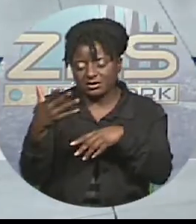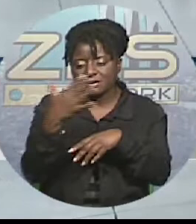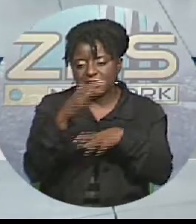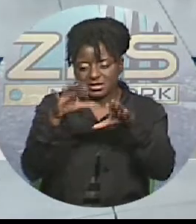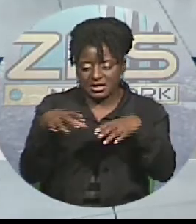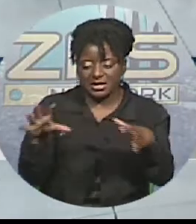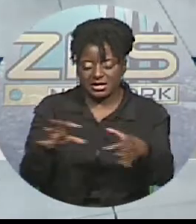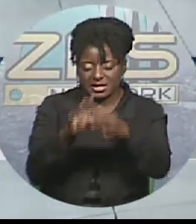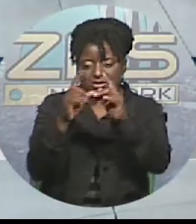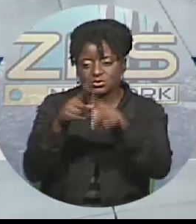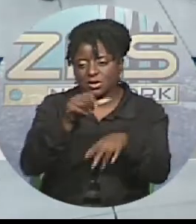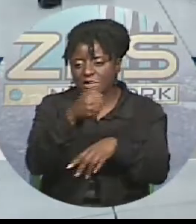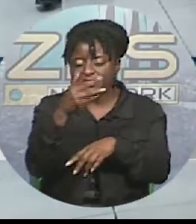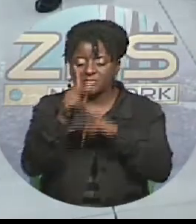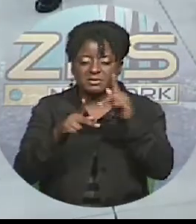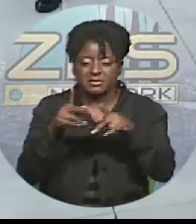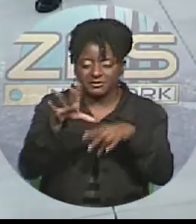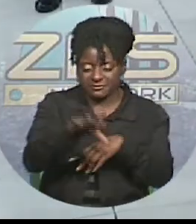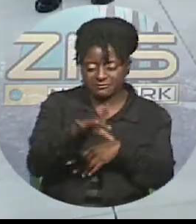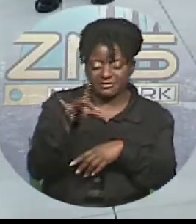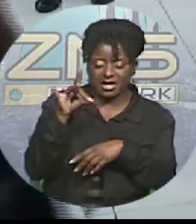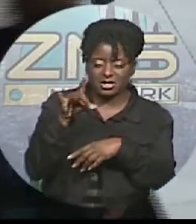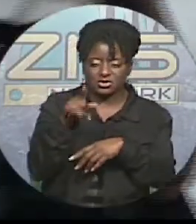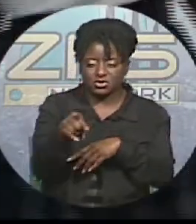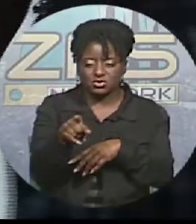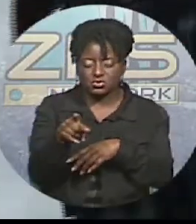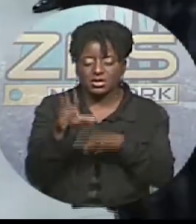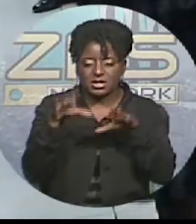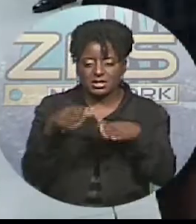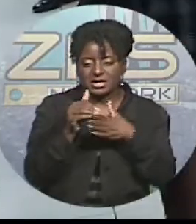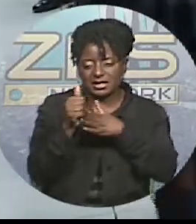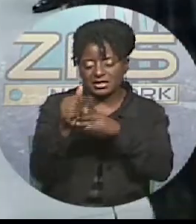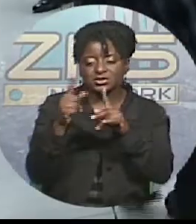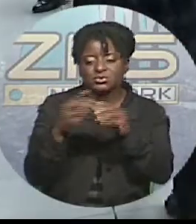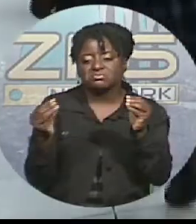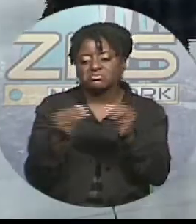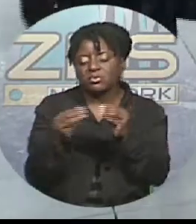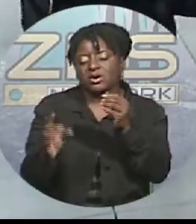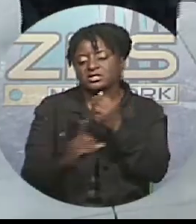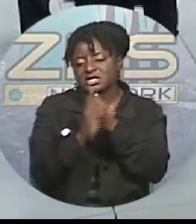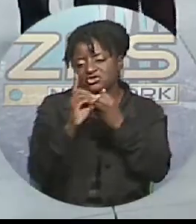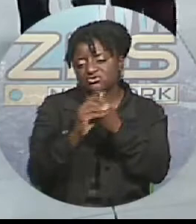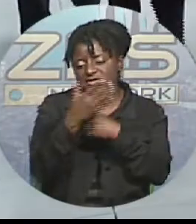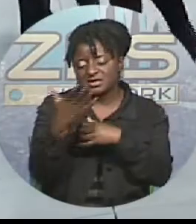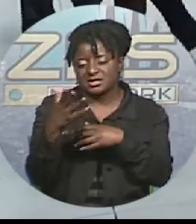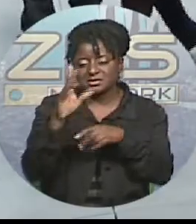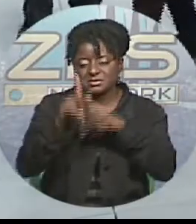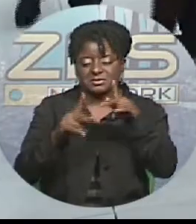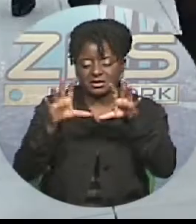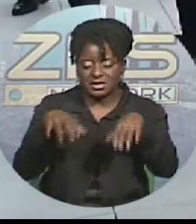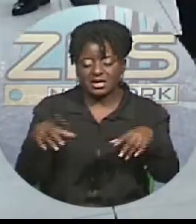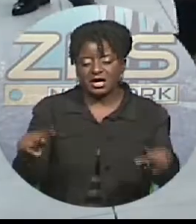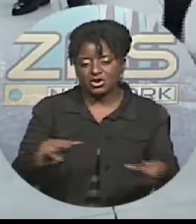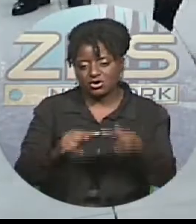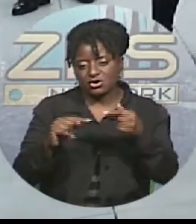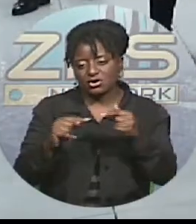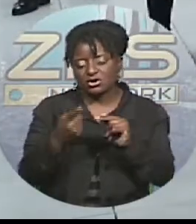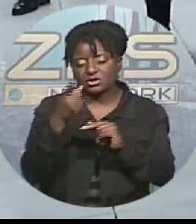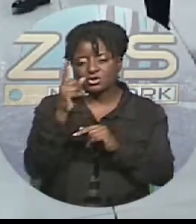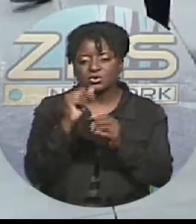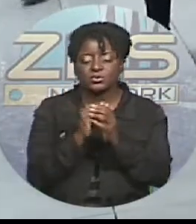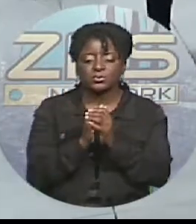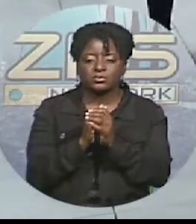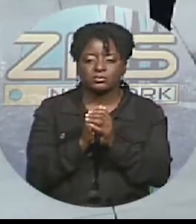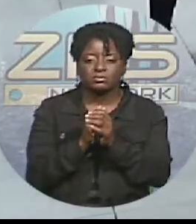other people and find you. It can even lead to more dangerous things, like people can hurt you